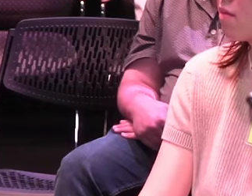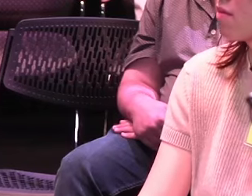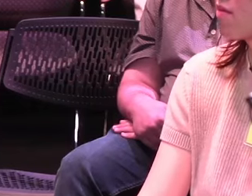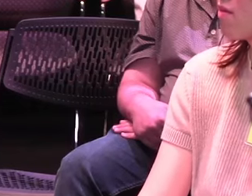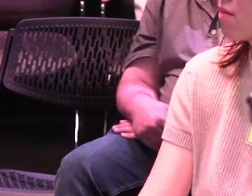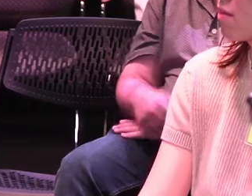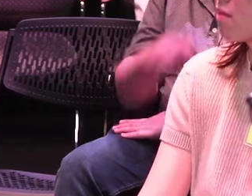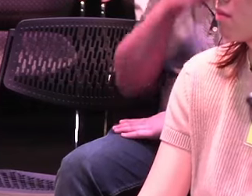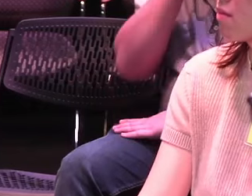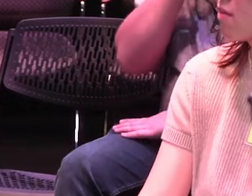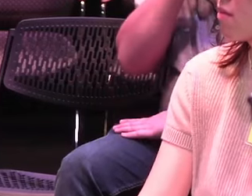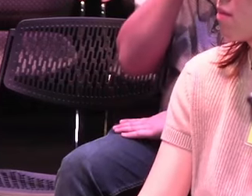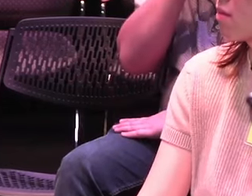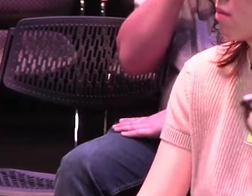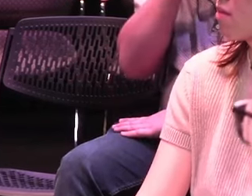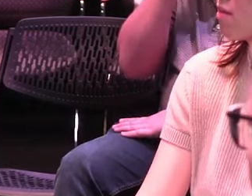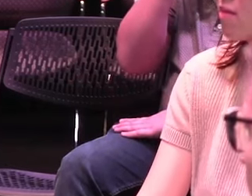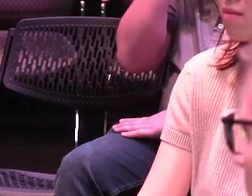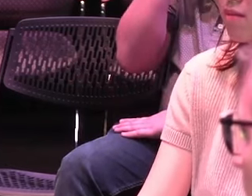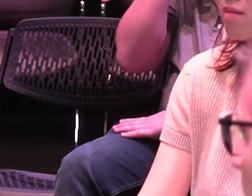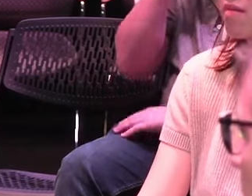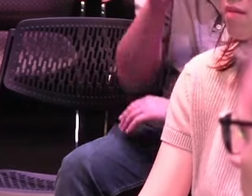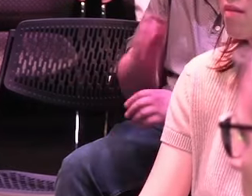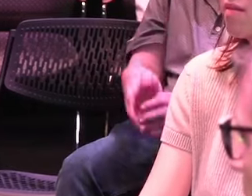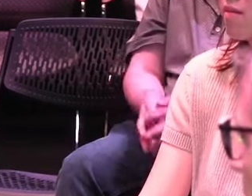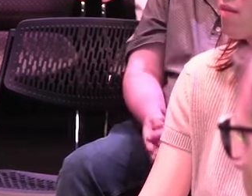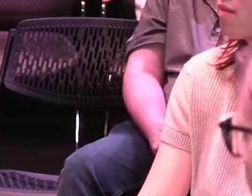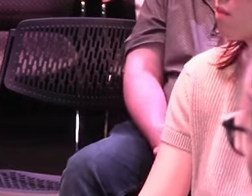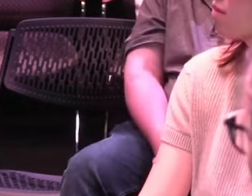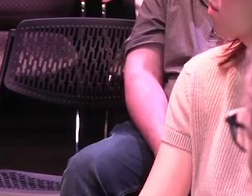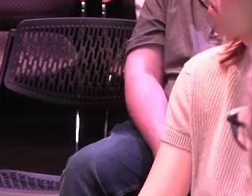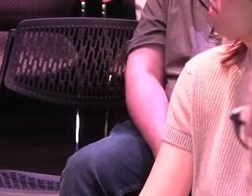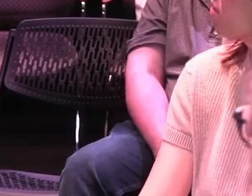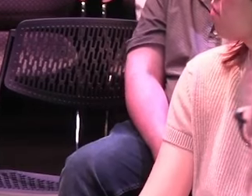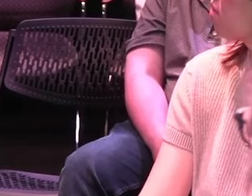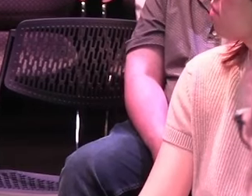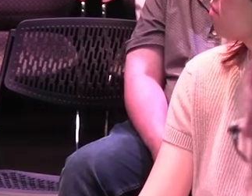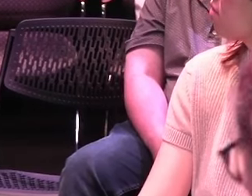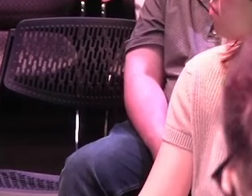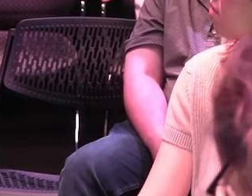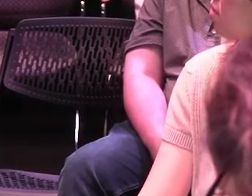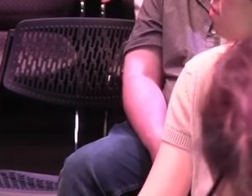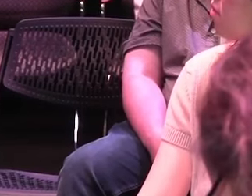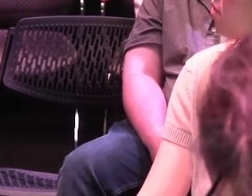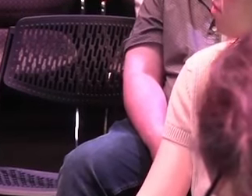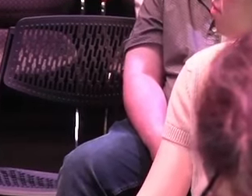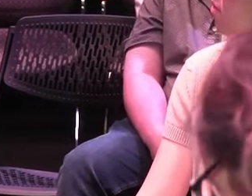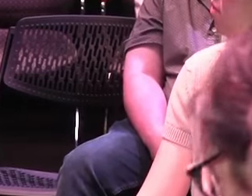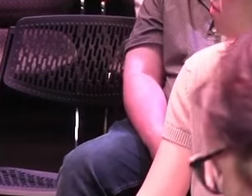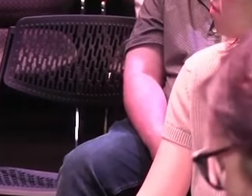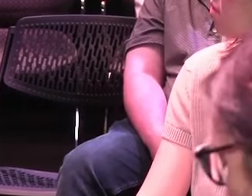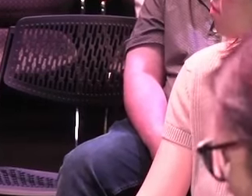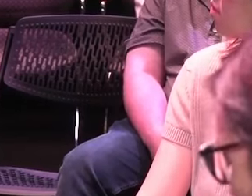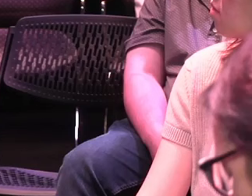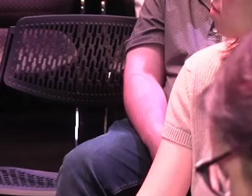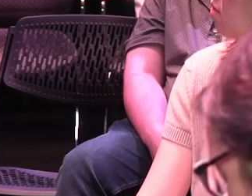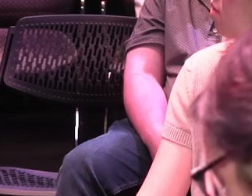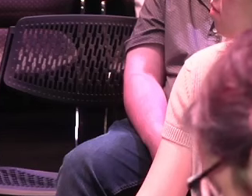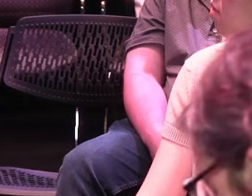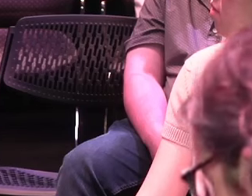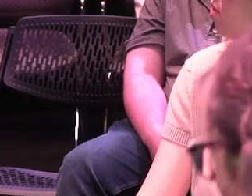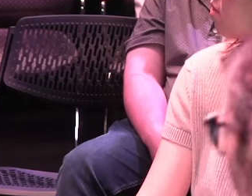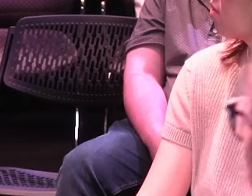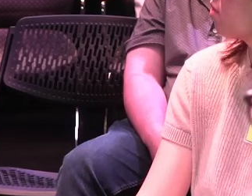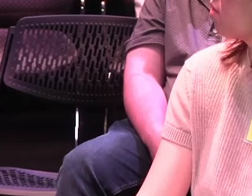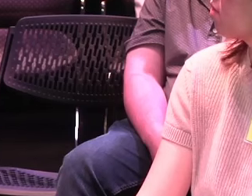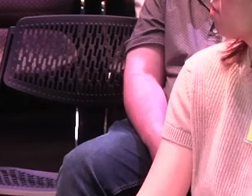the conversations that have happened today, and I know from the full weekend of the convening moving forward.